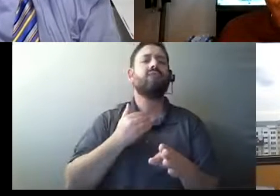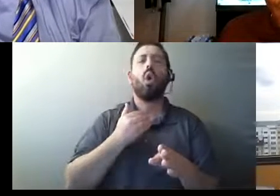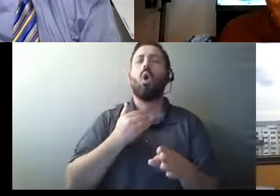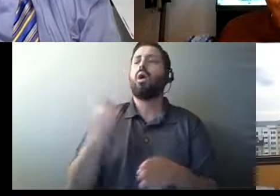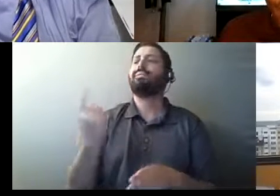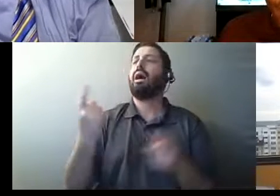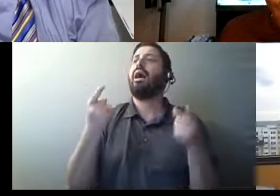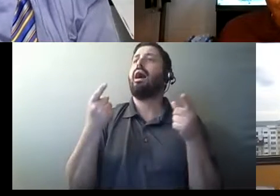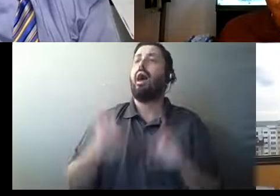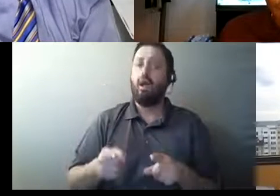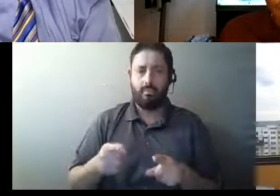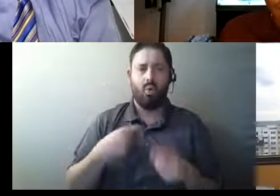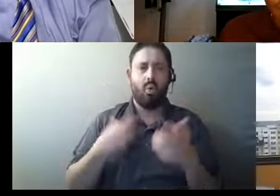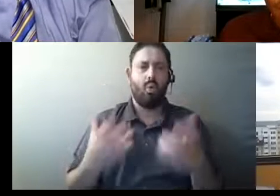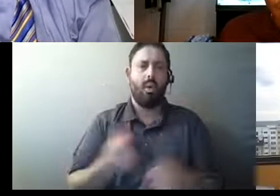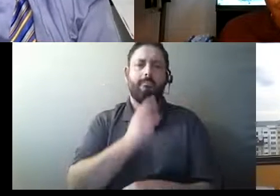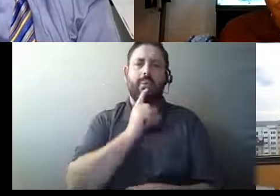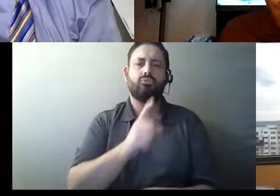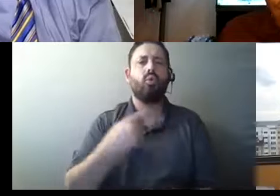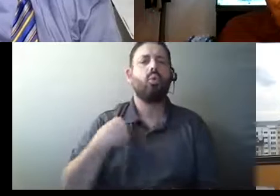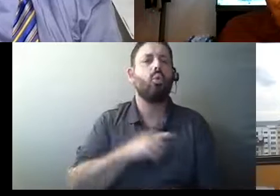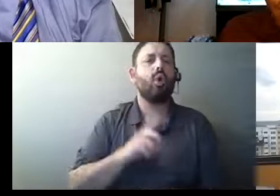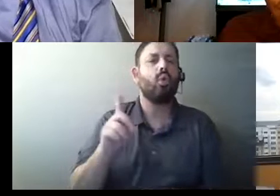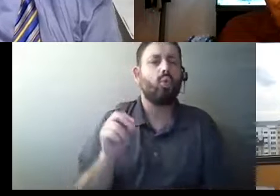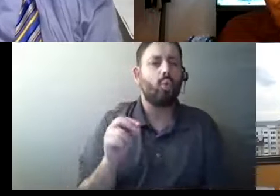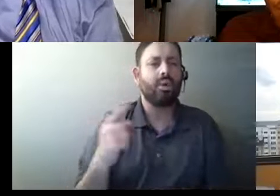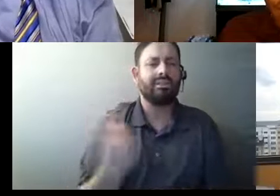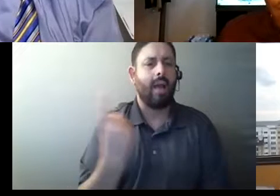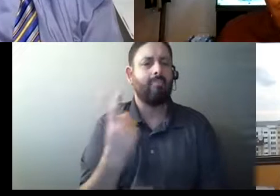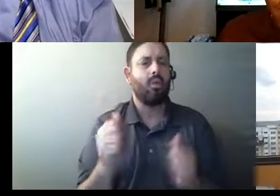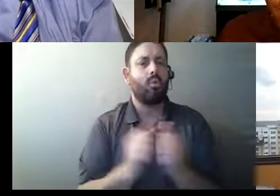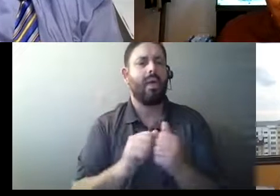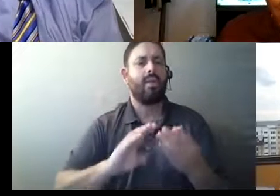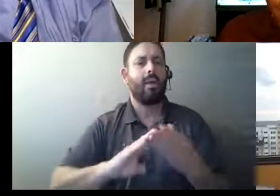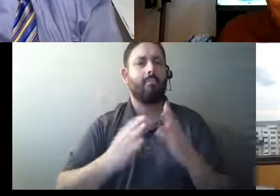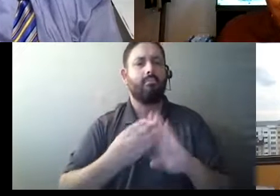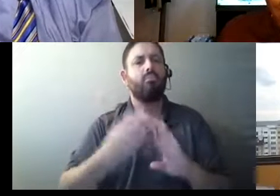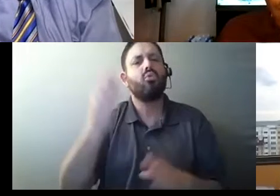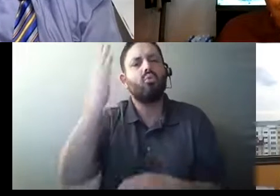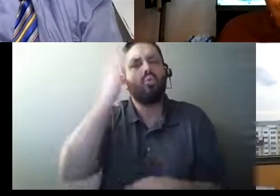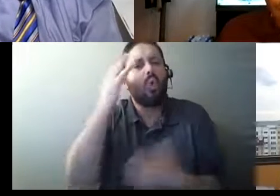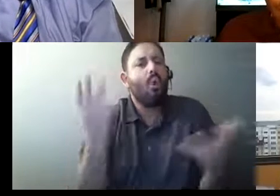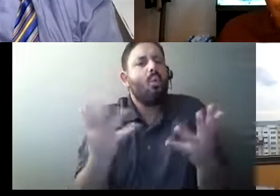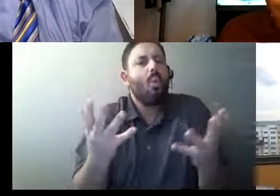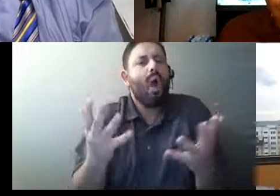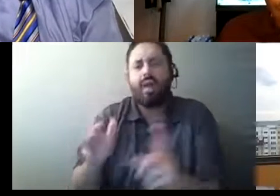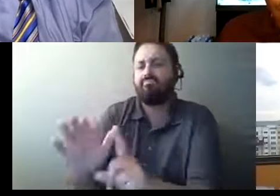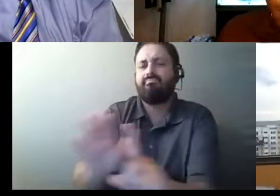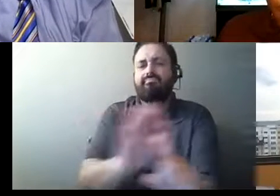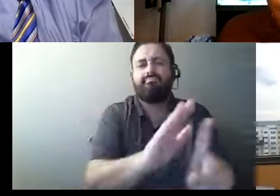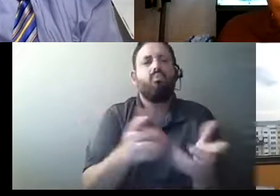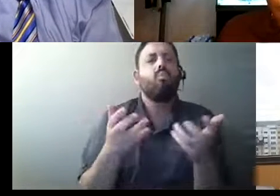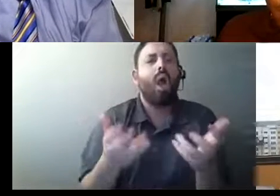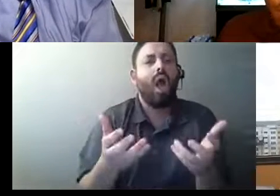like to make sure that we do something with the community so we know what the disability community is asking, what it is